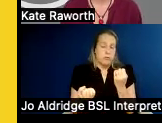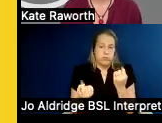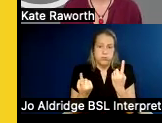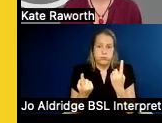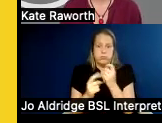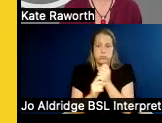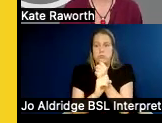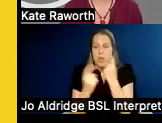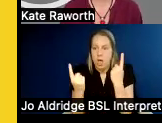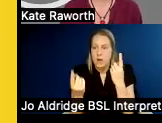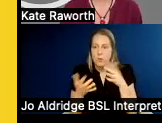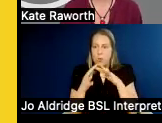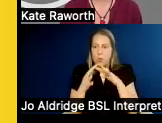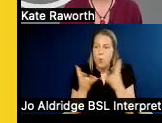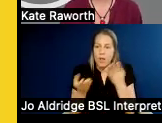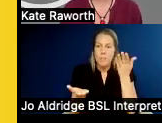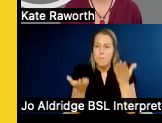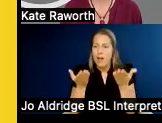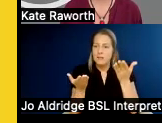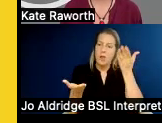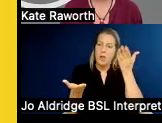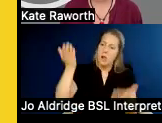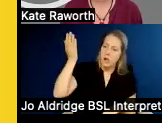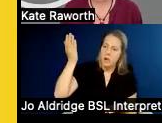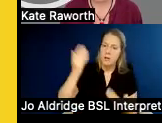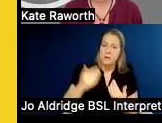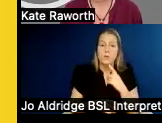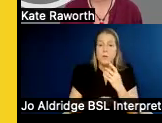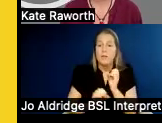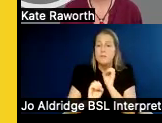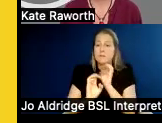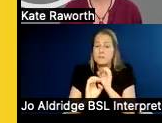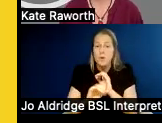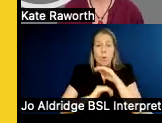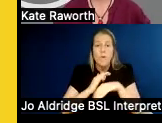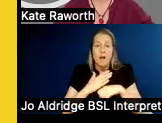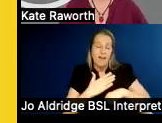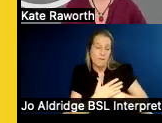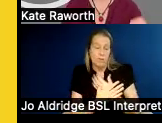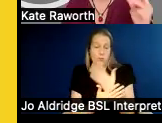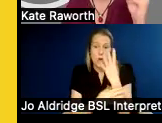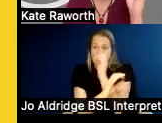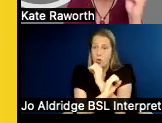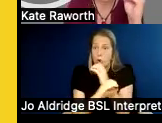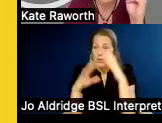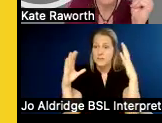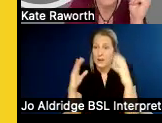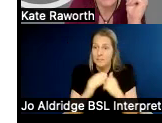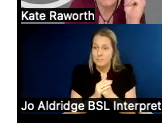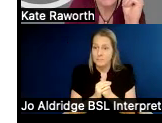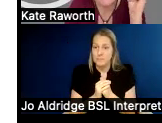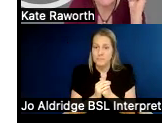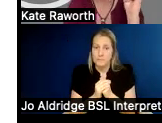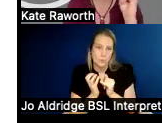going to talk through the evolution of the concept so you know where it's come from and where it is today. So I'm going to click, Andrew, for the